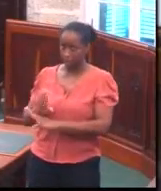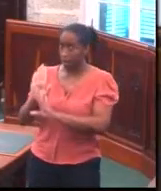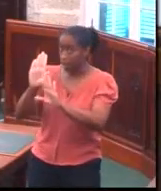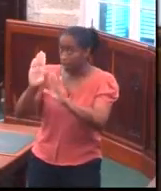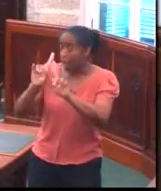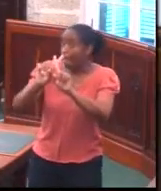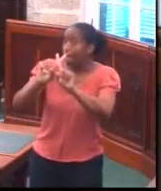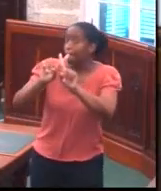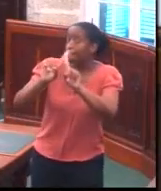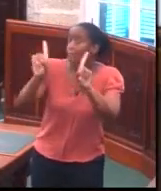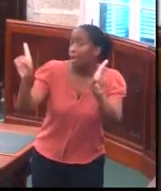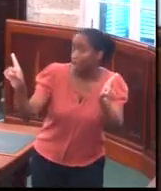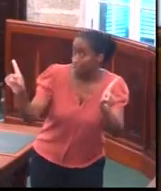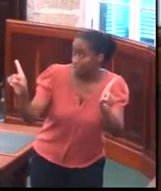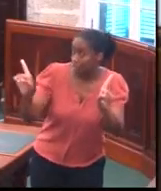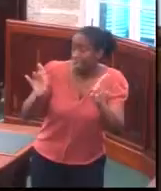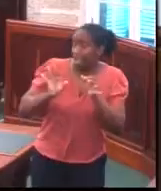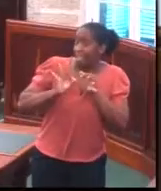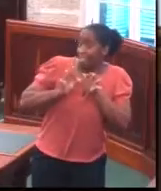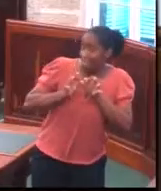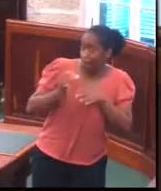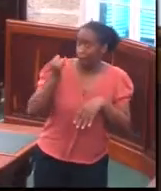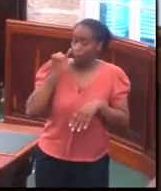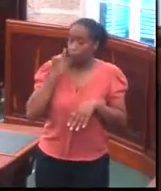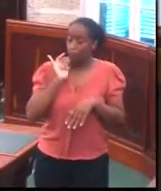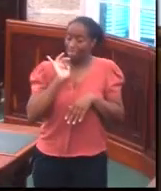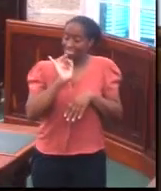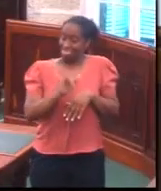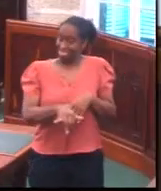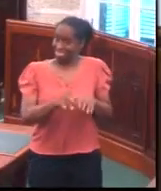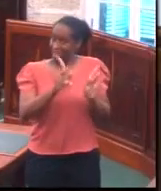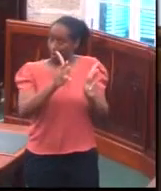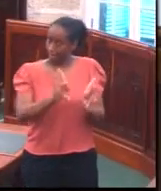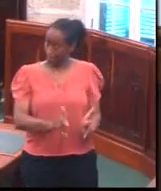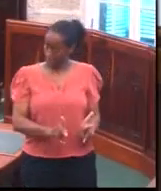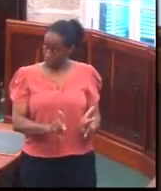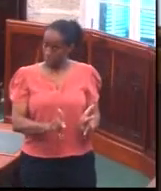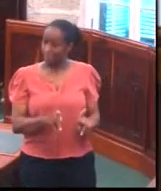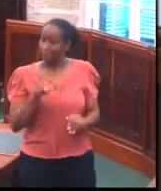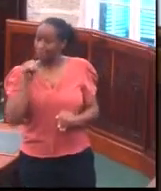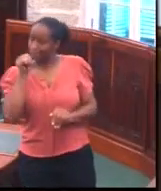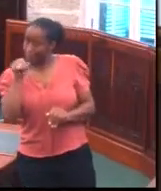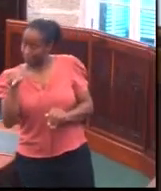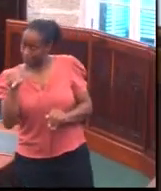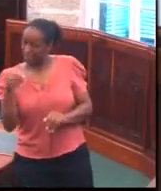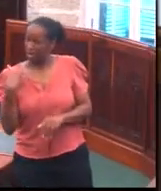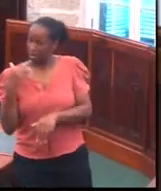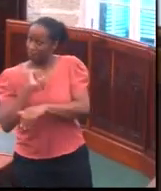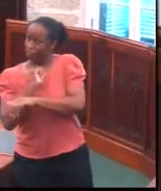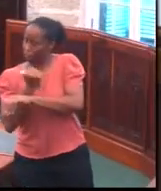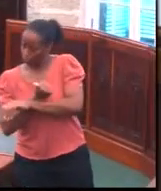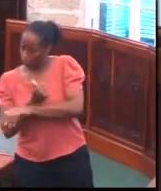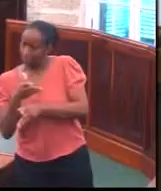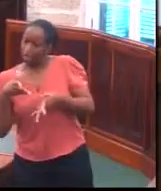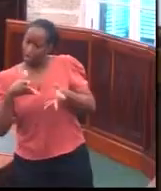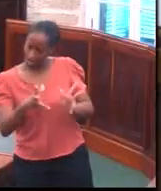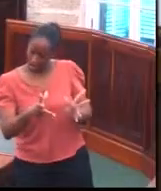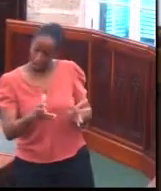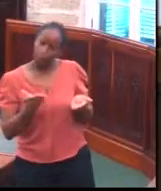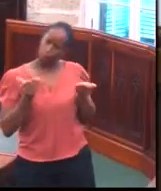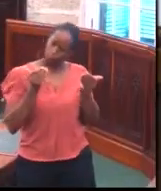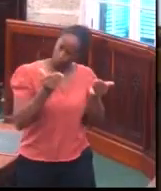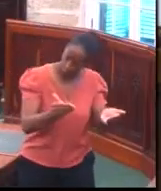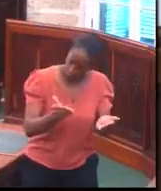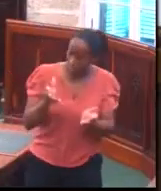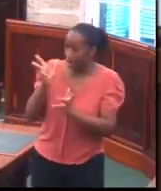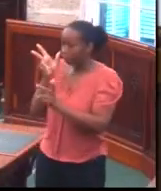security. In other words, that exemption no longer applies. That is 5.2b.